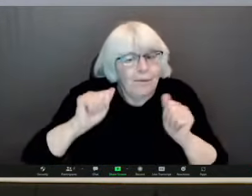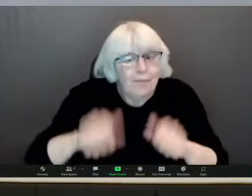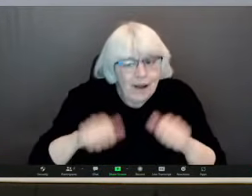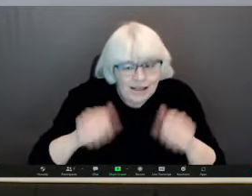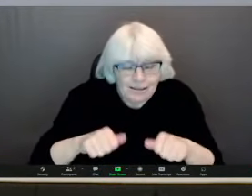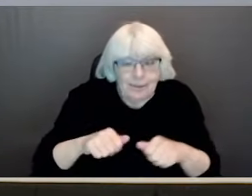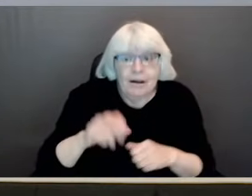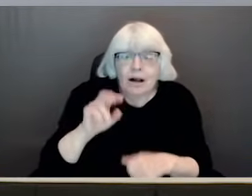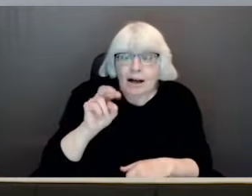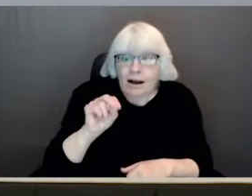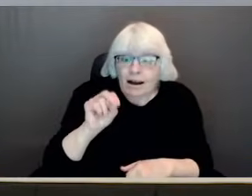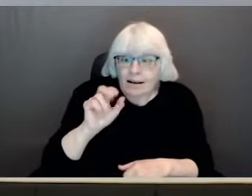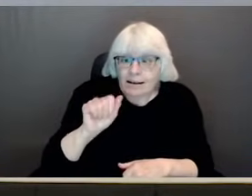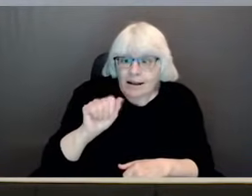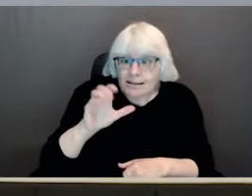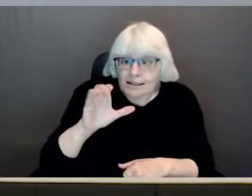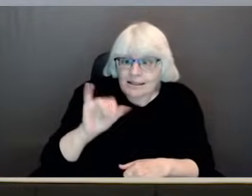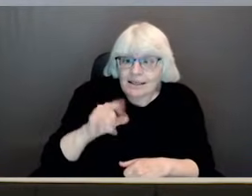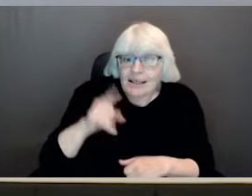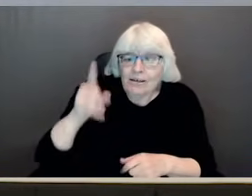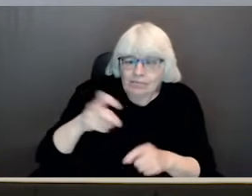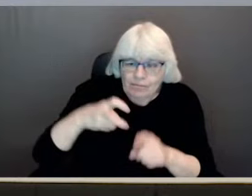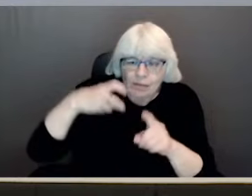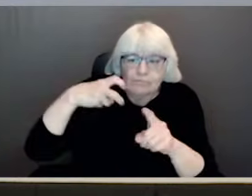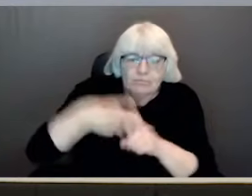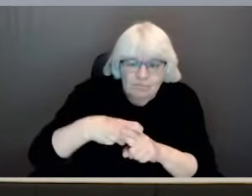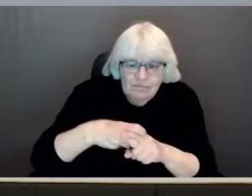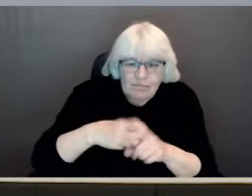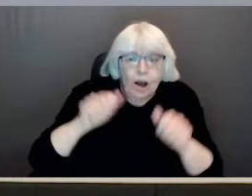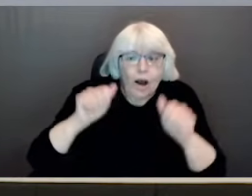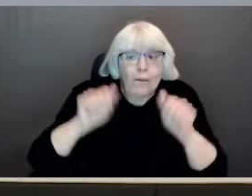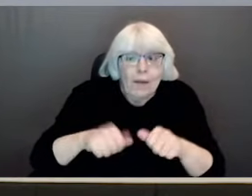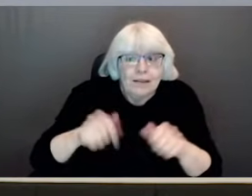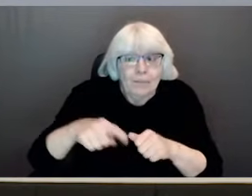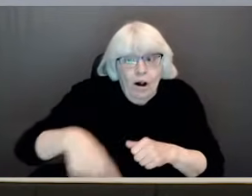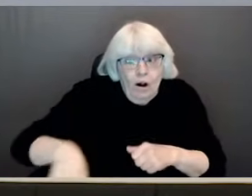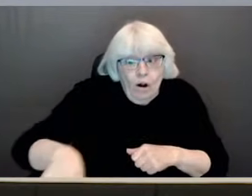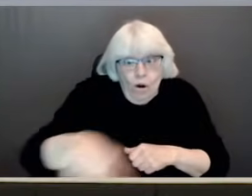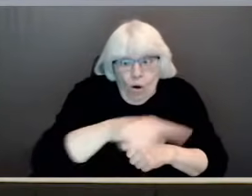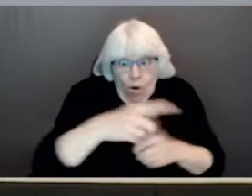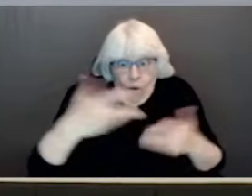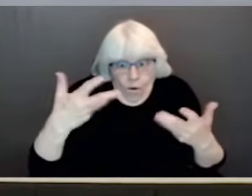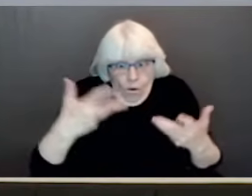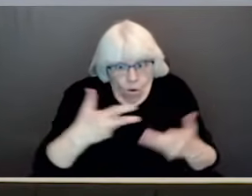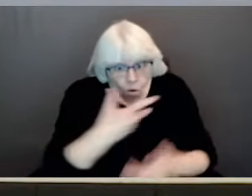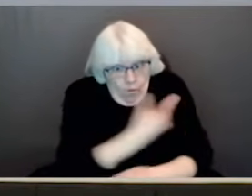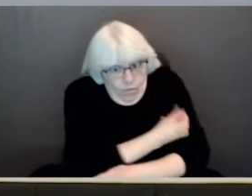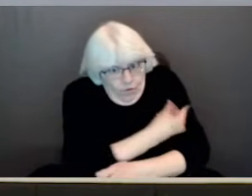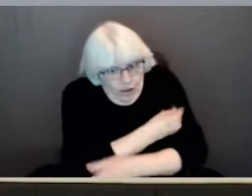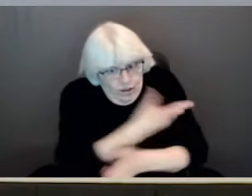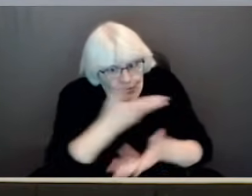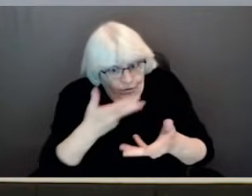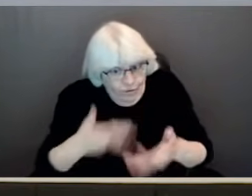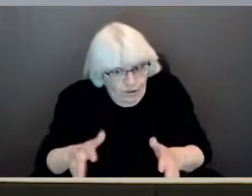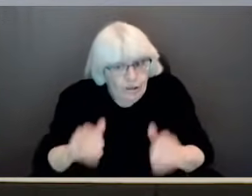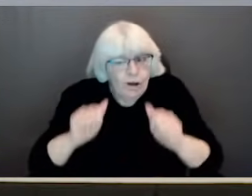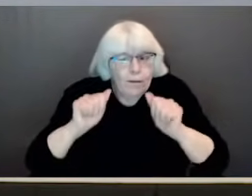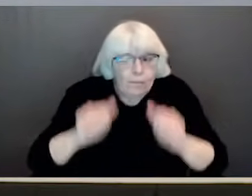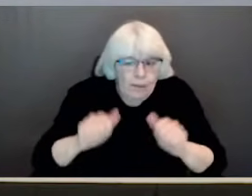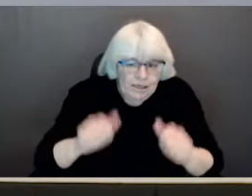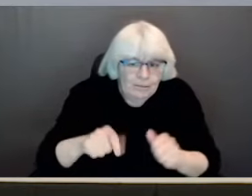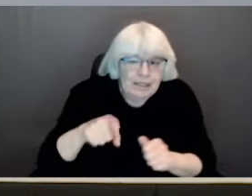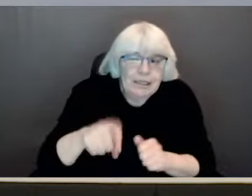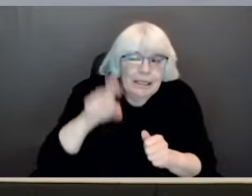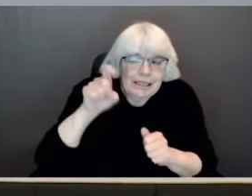over time. Individuals who are immune compromised have already been eligible for a 3rd dose. Residents